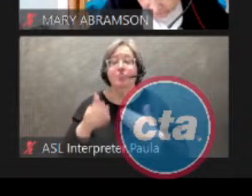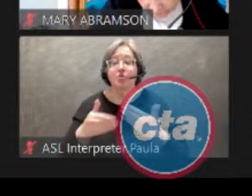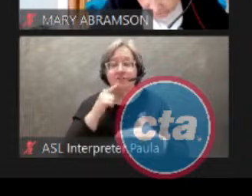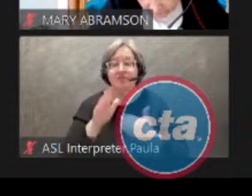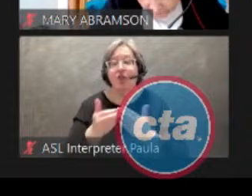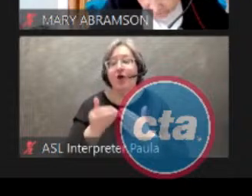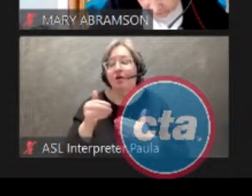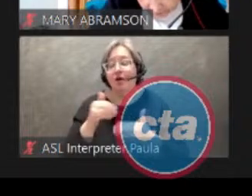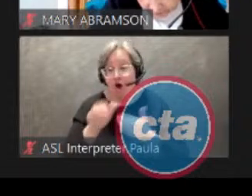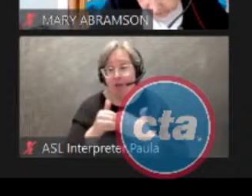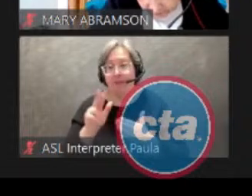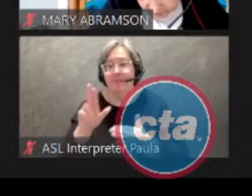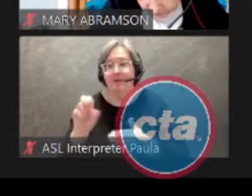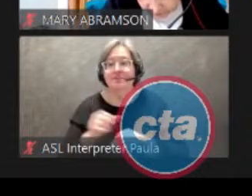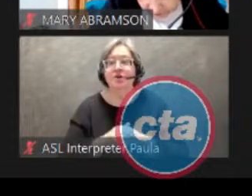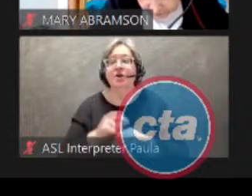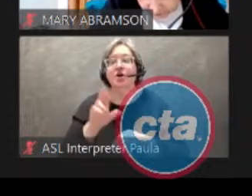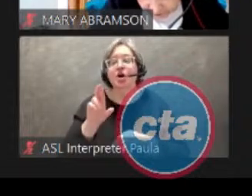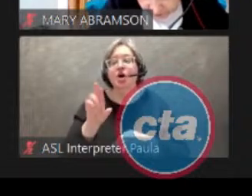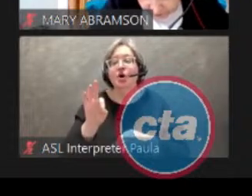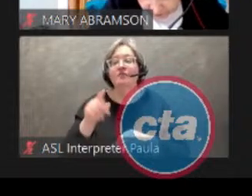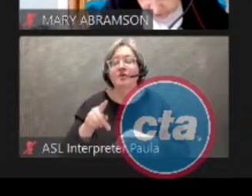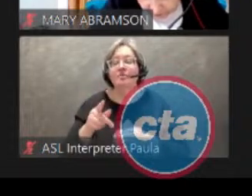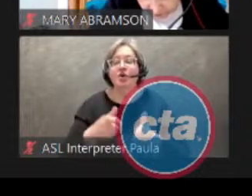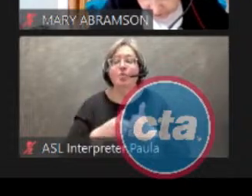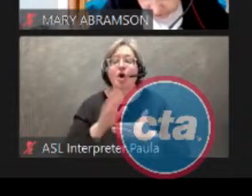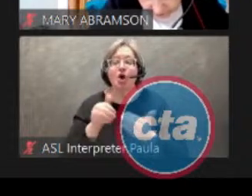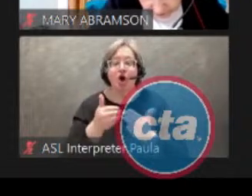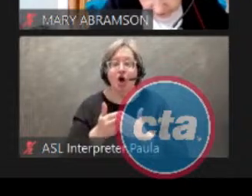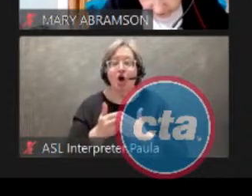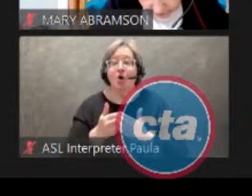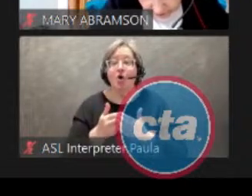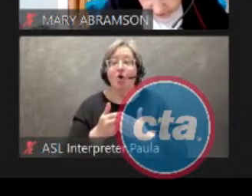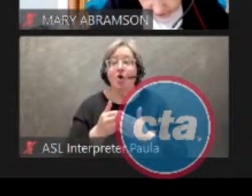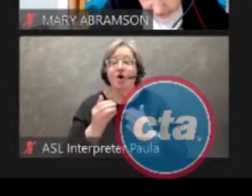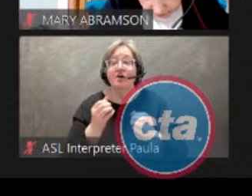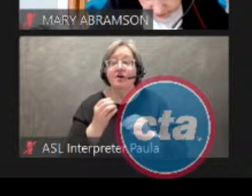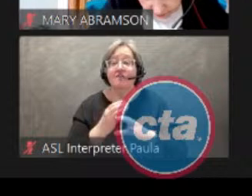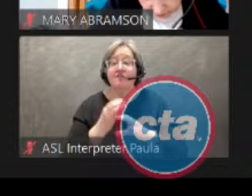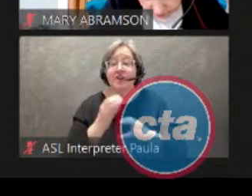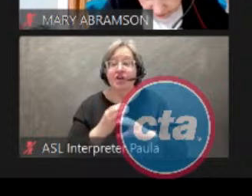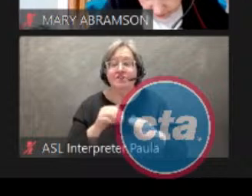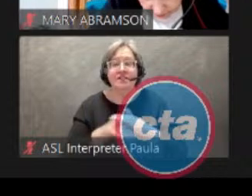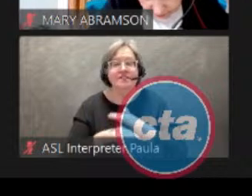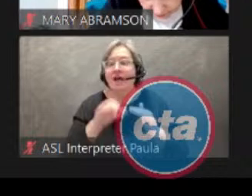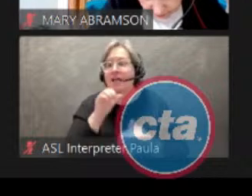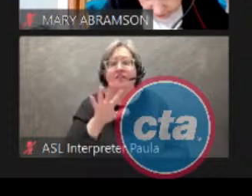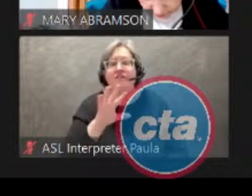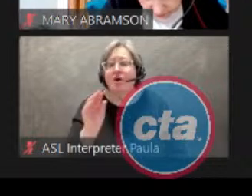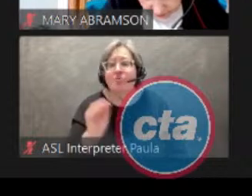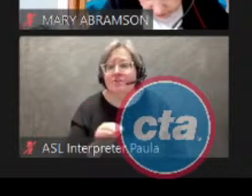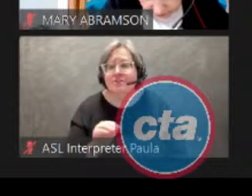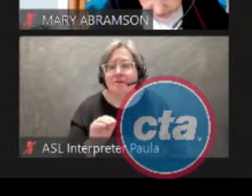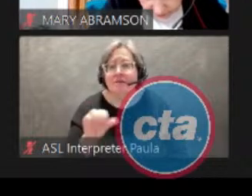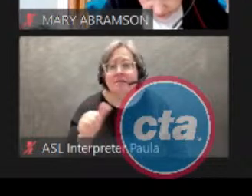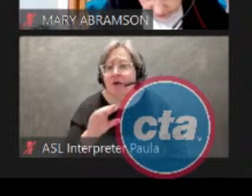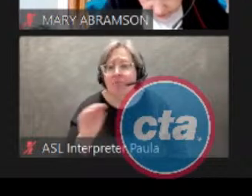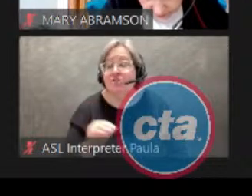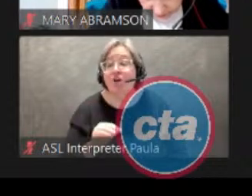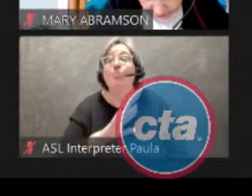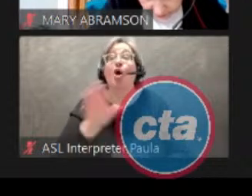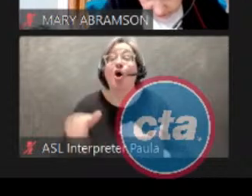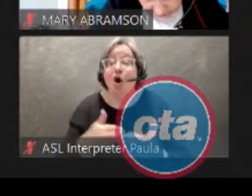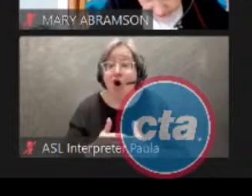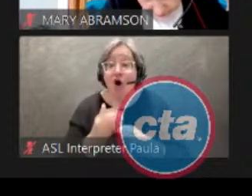et cetera. The RFP required all vehicles to be accessible, not 5%, not 10%, not 15%, not whatever, but all